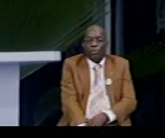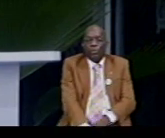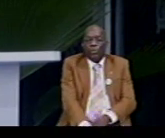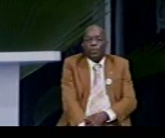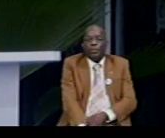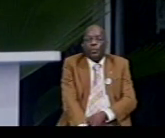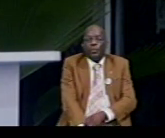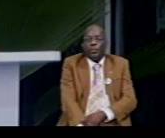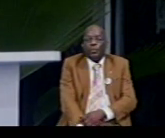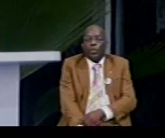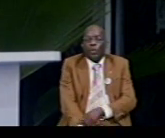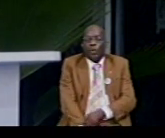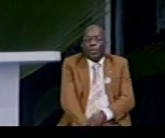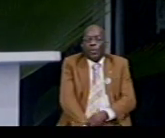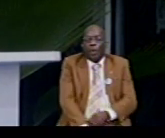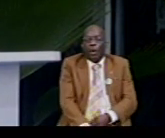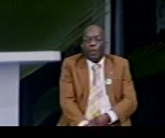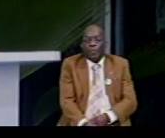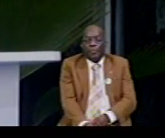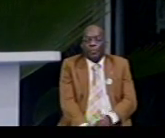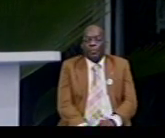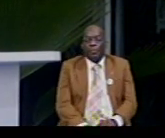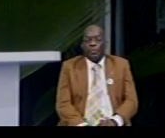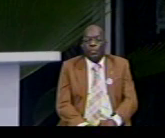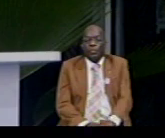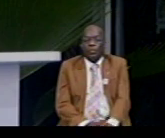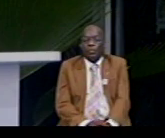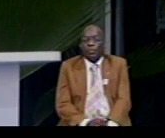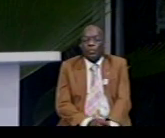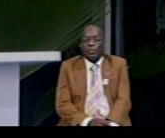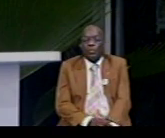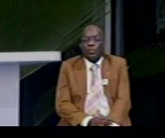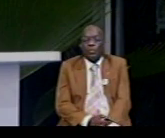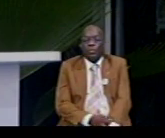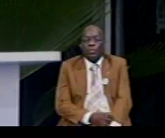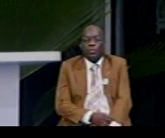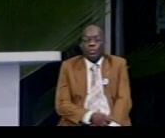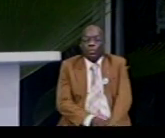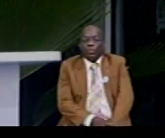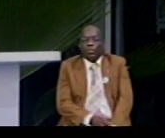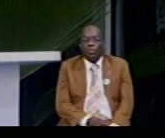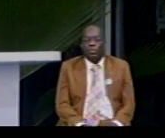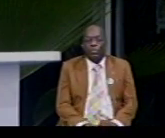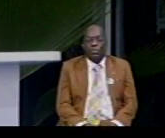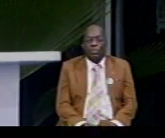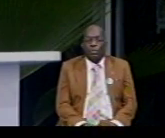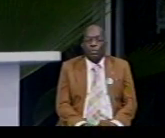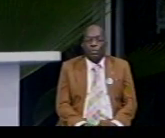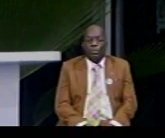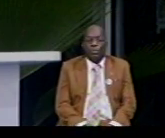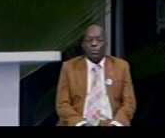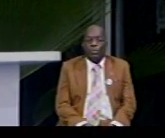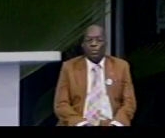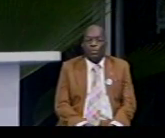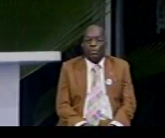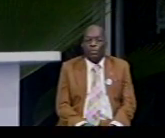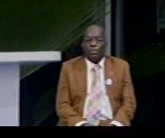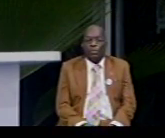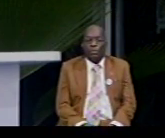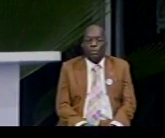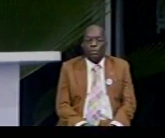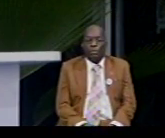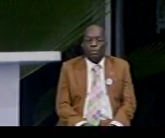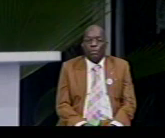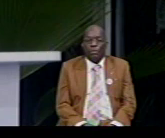kneeling at the cross, fearing naught but God's angry frown, when the heavens